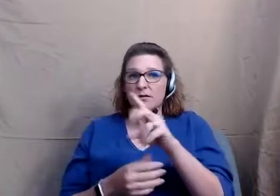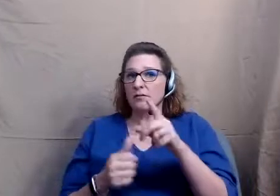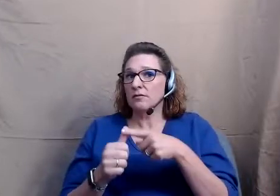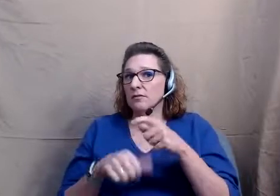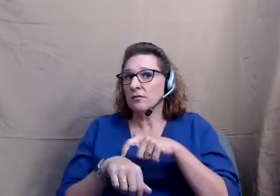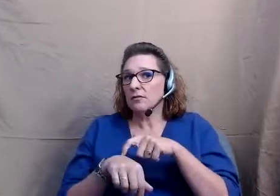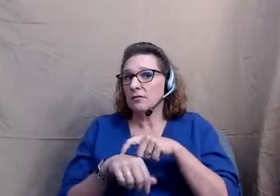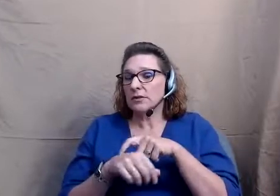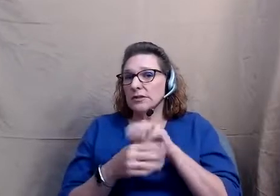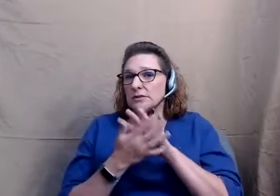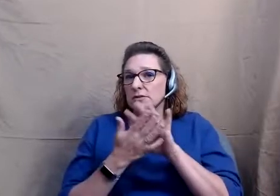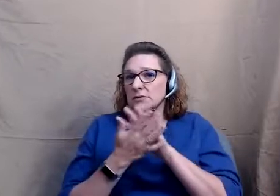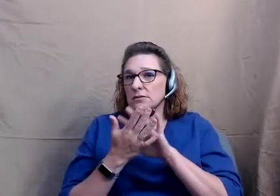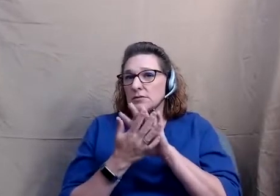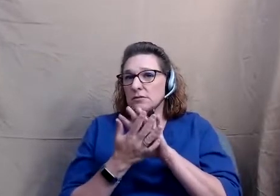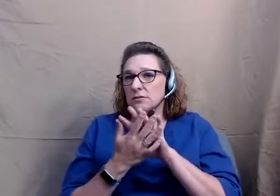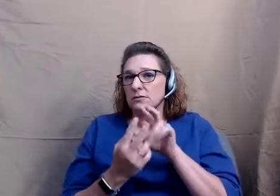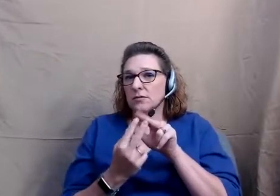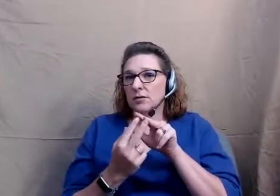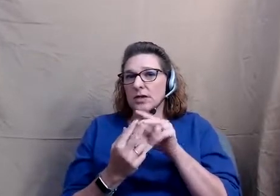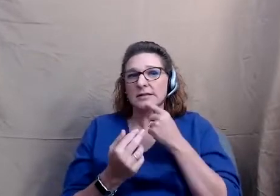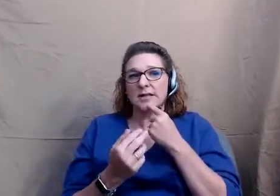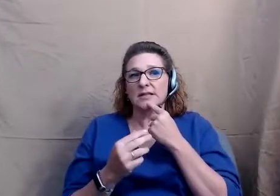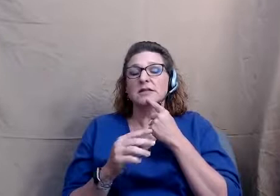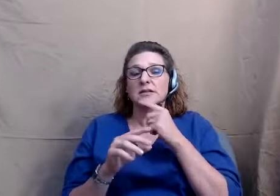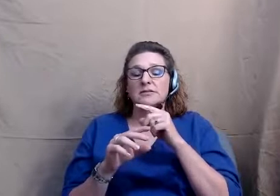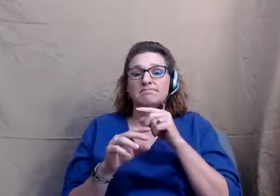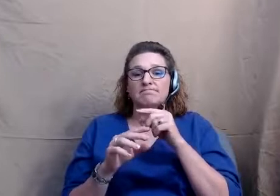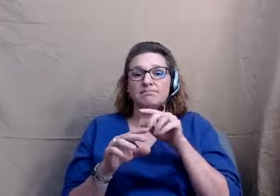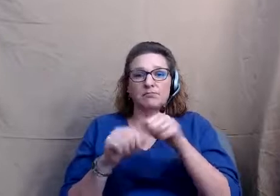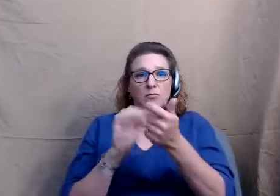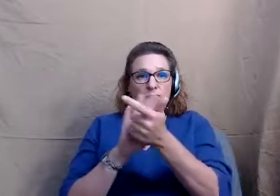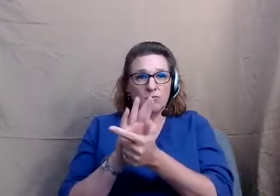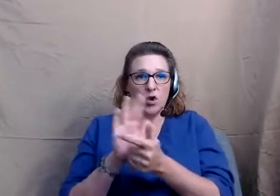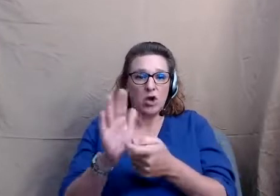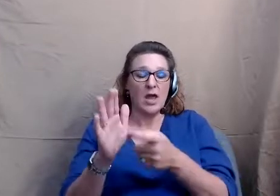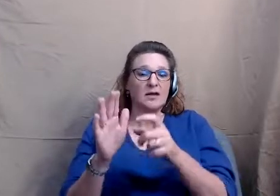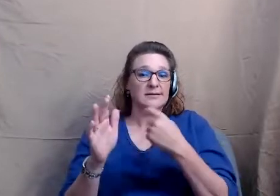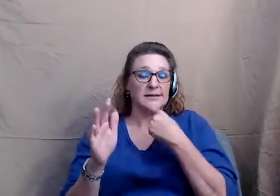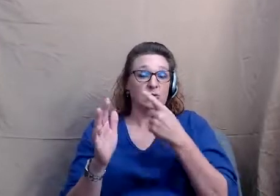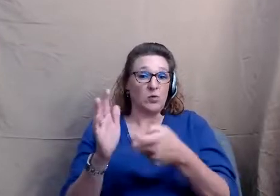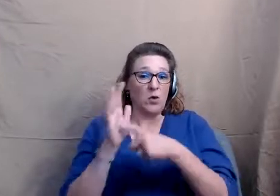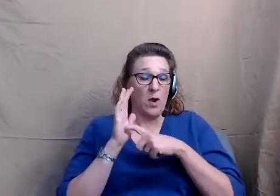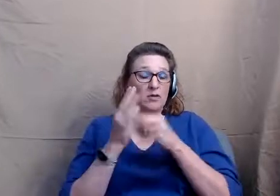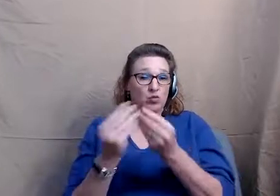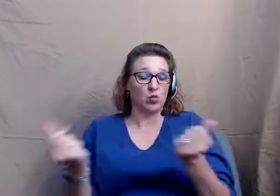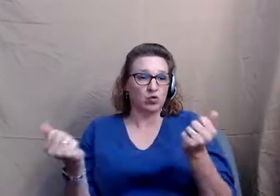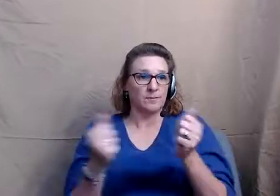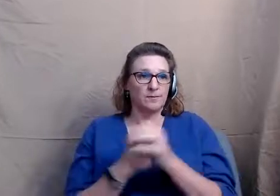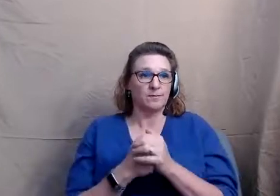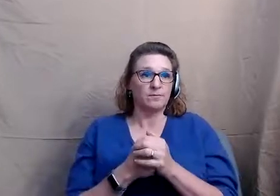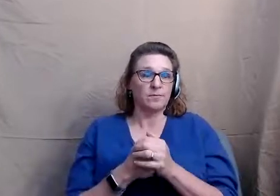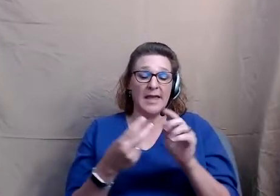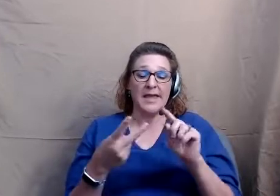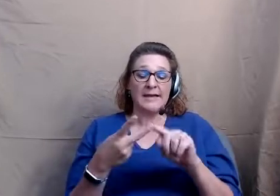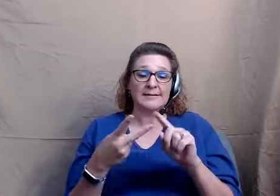partner violence is a criminal problem. It requires a solution. The second thing that happens